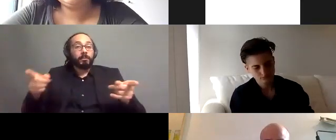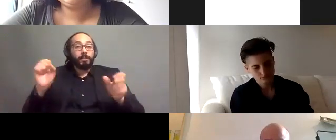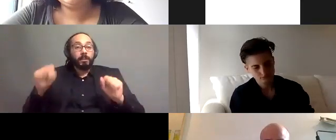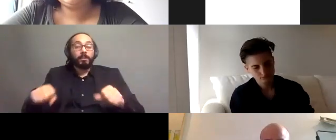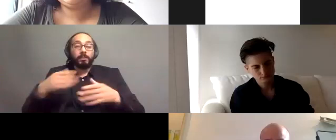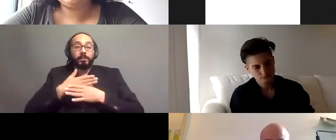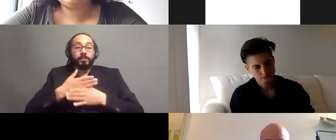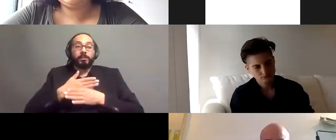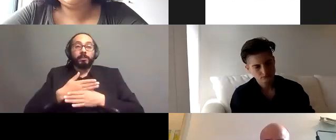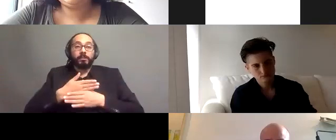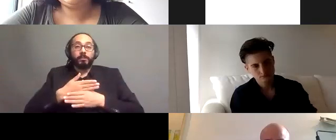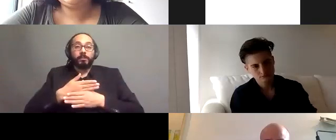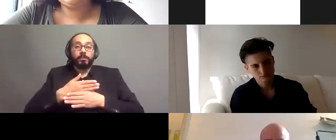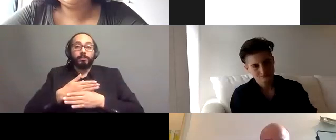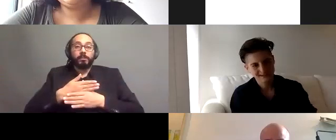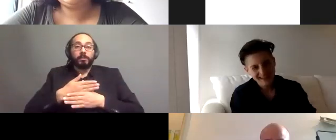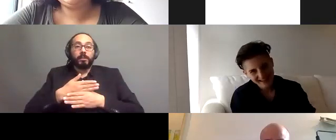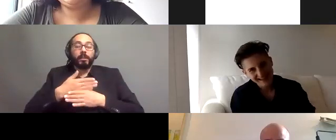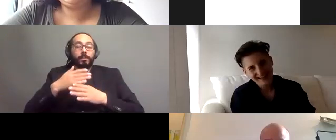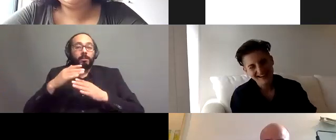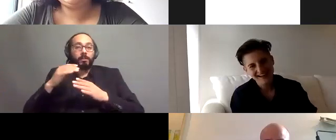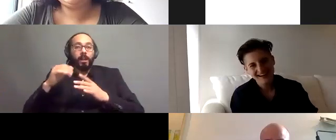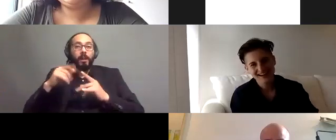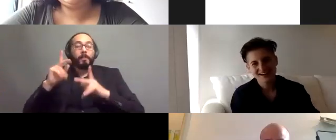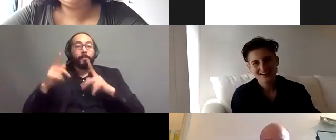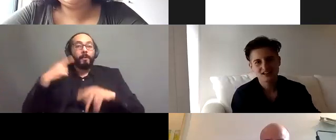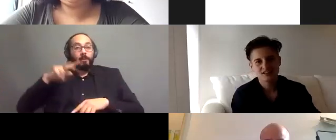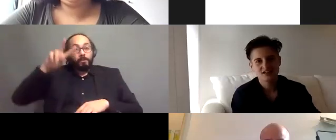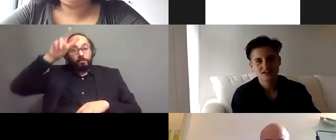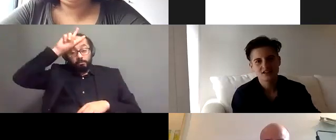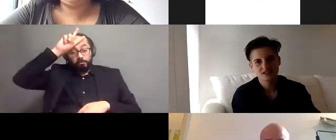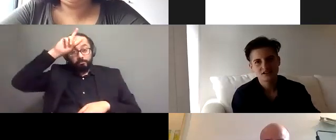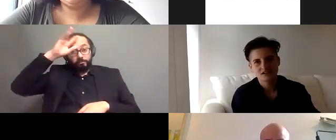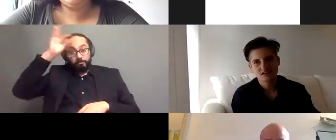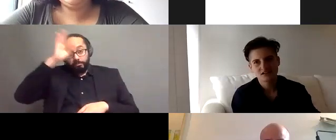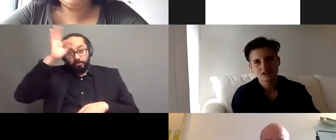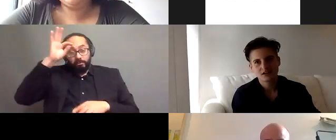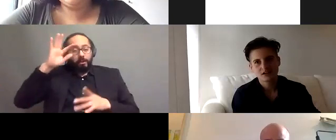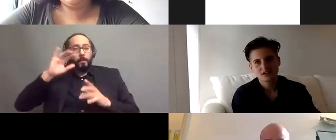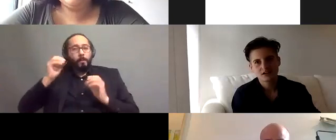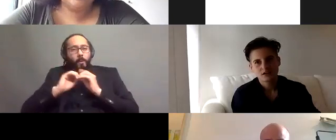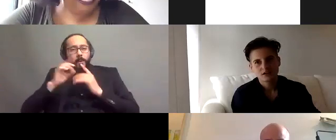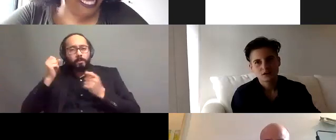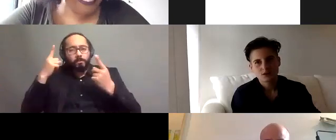making cynics or ignoramuses more empathetic, at least more open-minded?